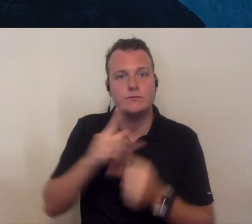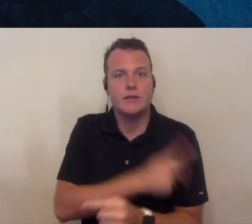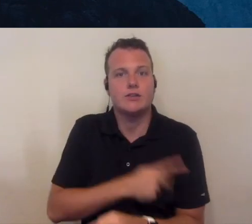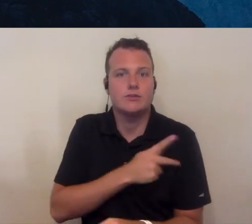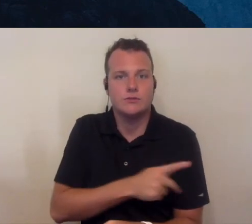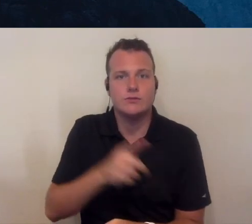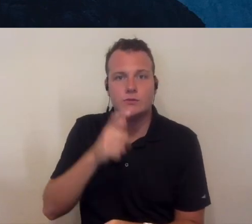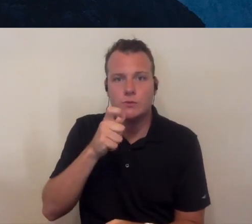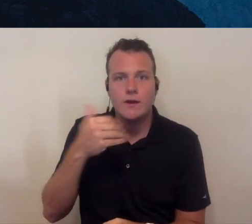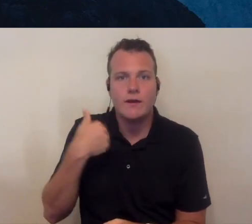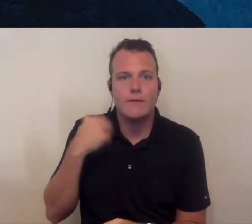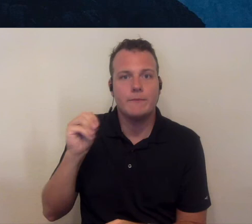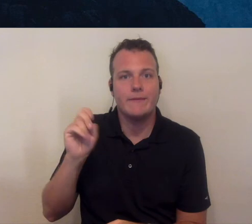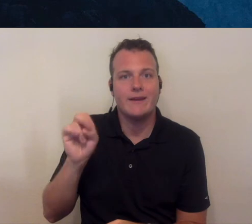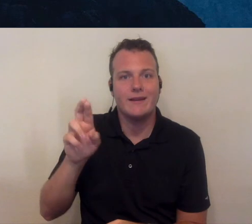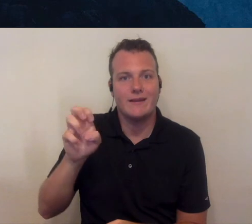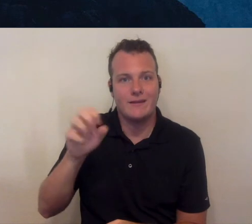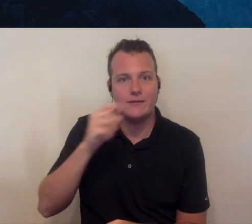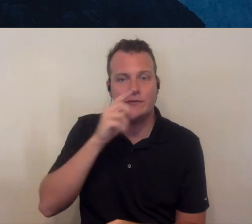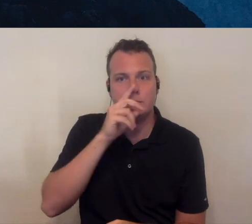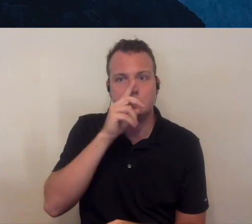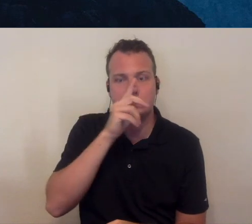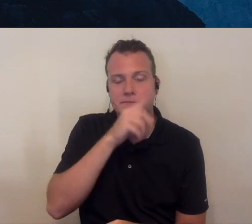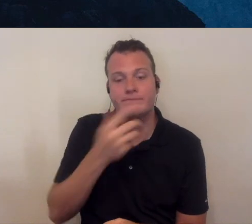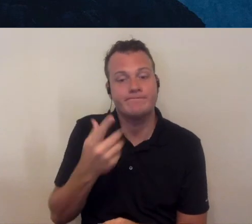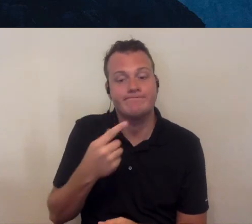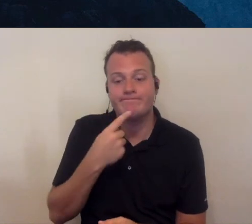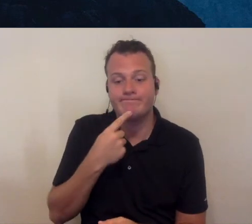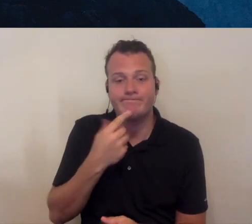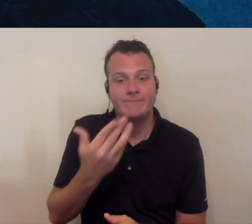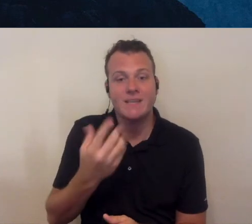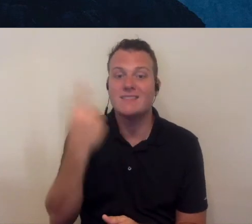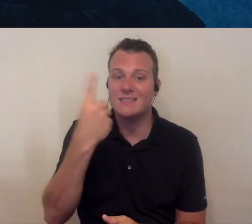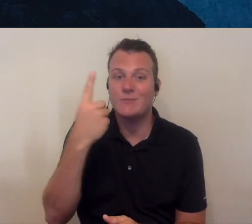providing services to Medicare. So I'm